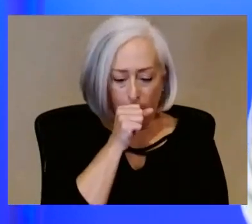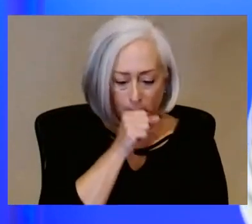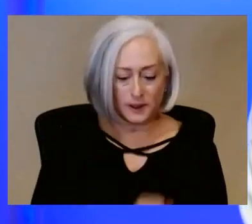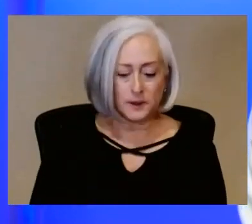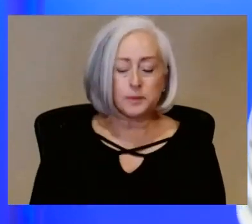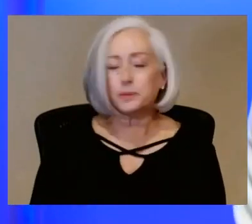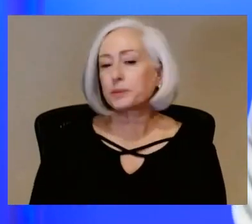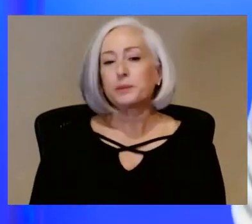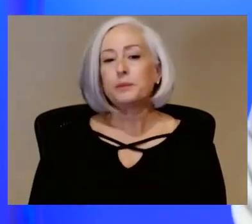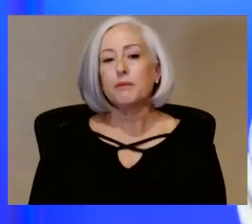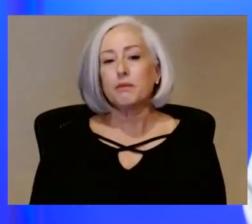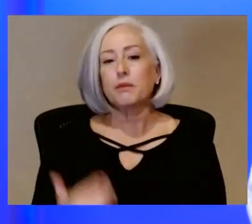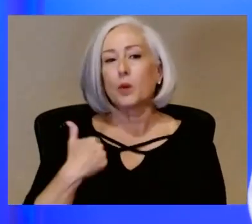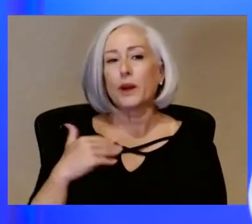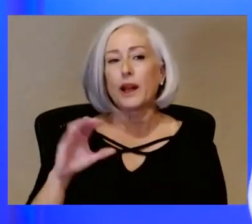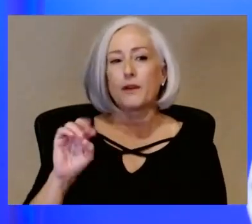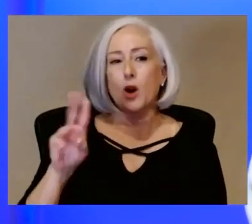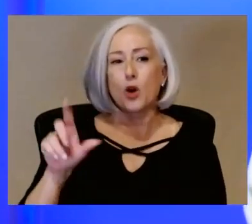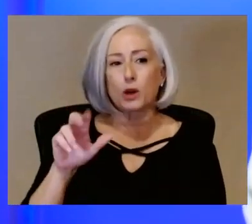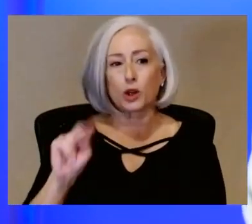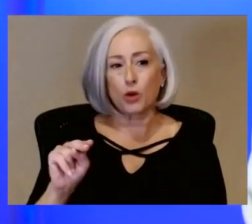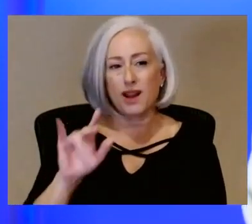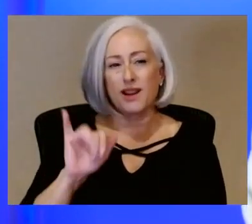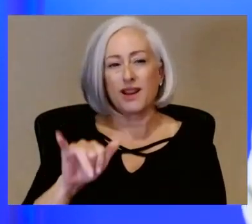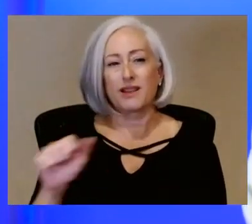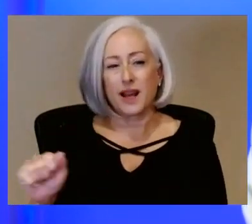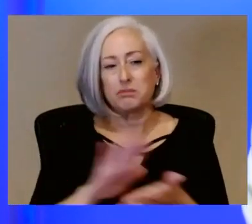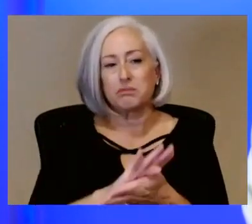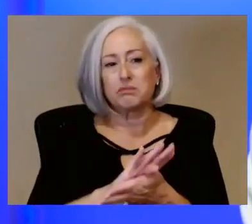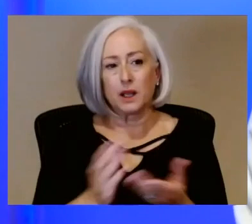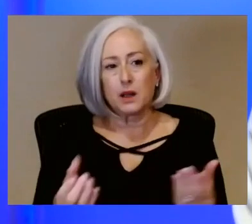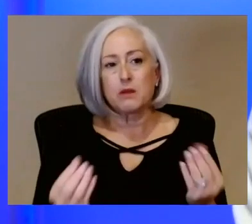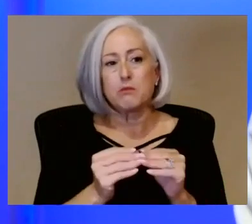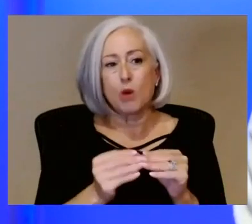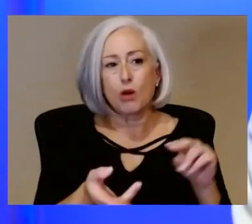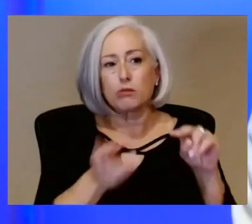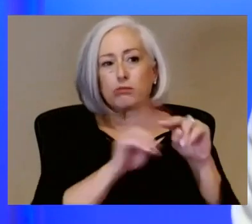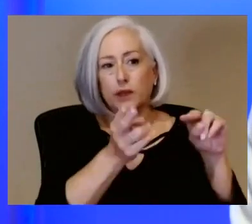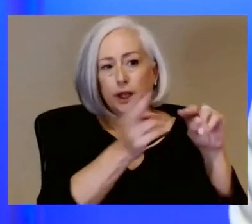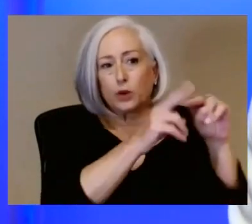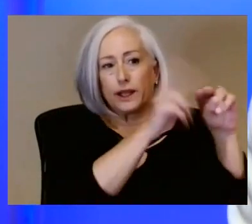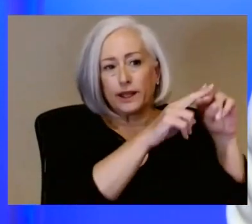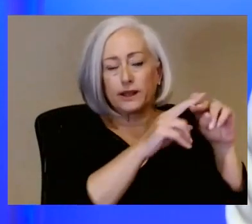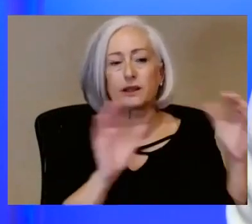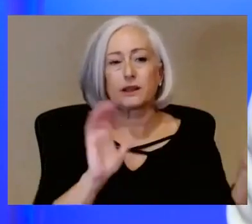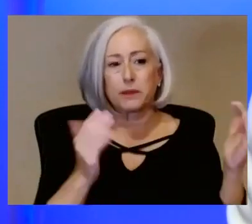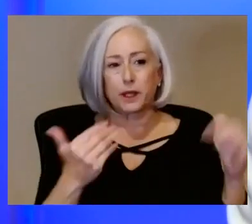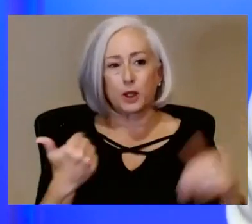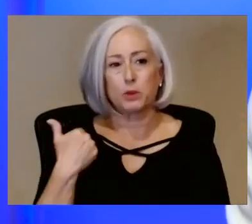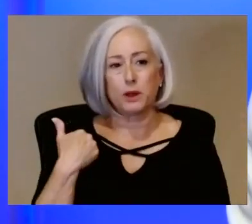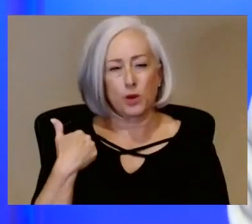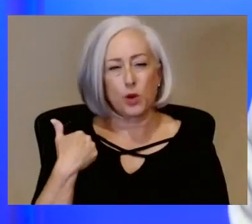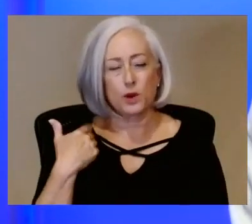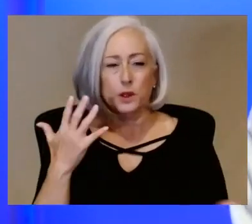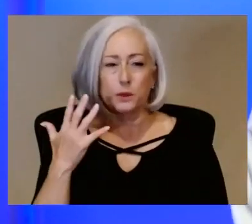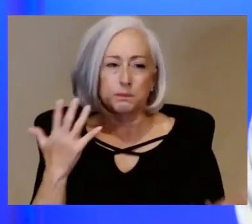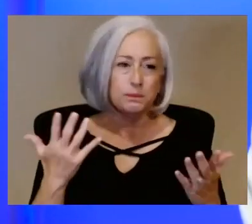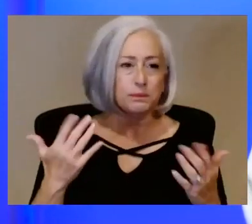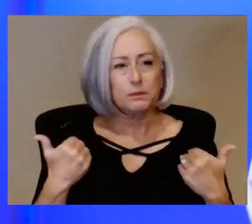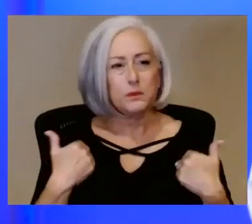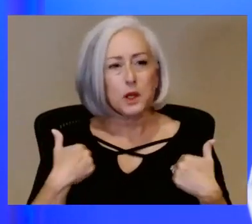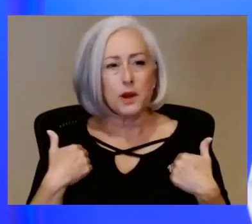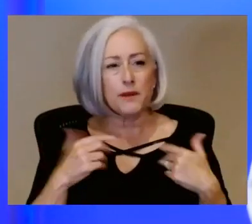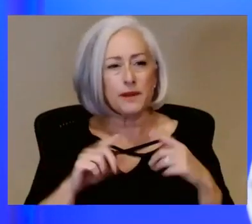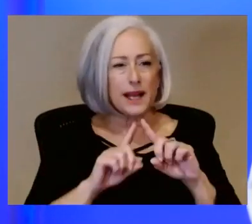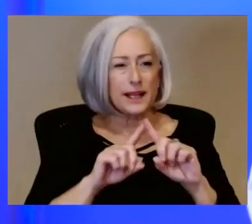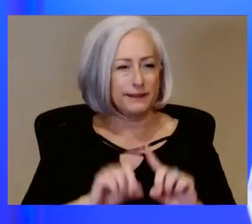really caused a lot more infections and a higher case count than previous. So there are a lot of caveats to that. But overall, you